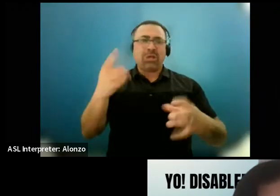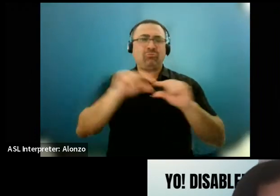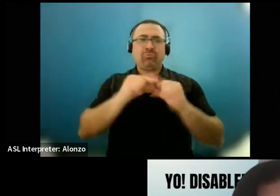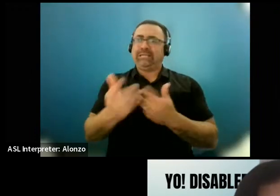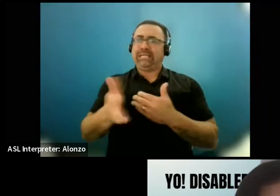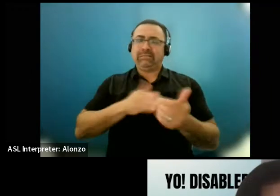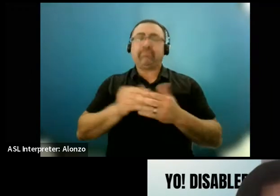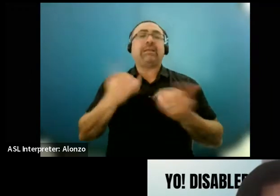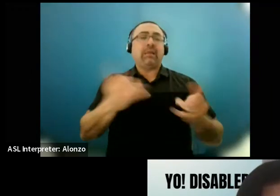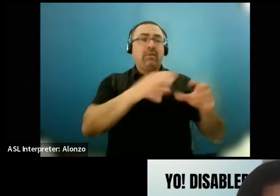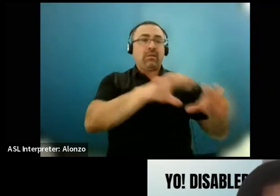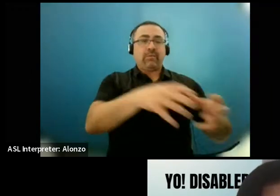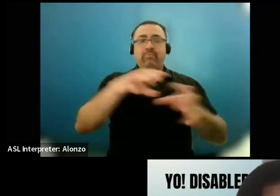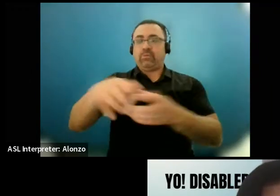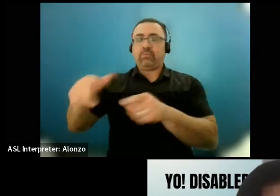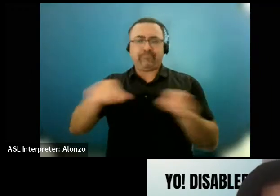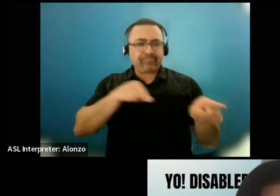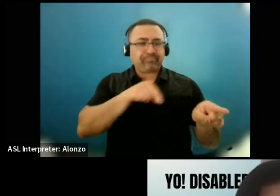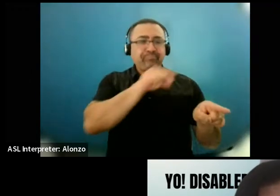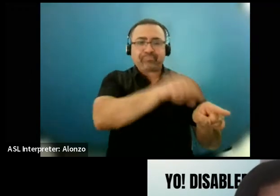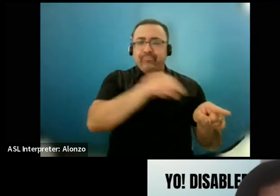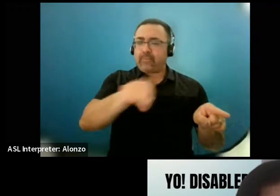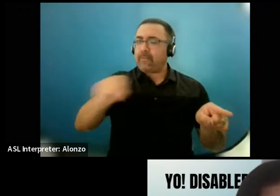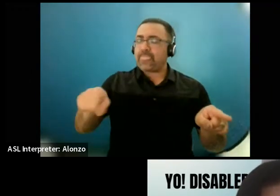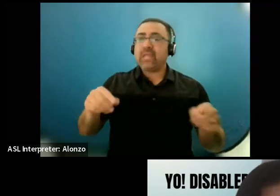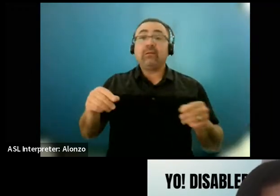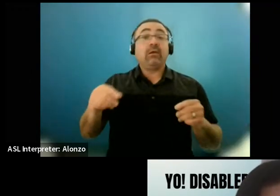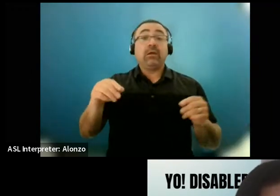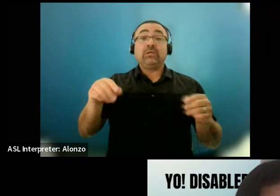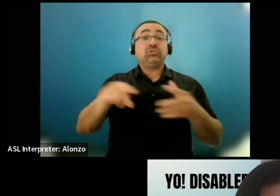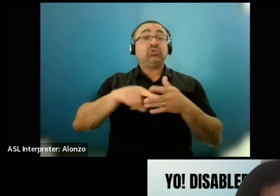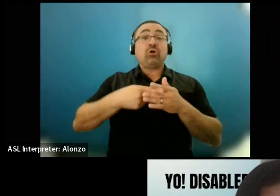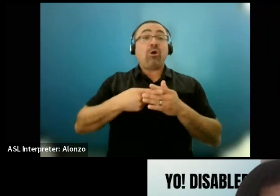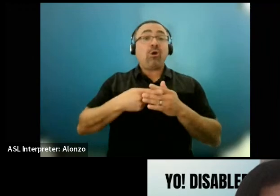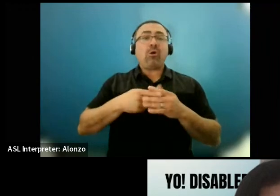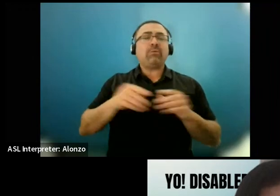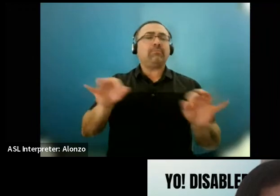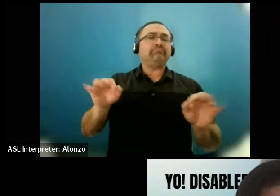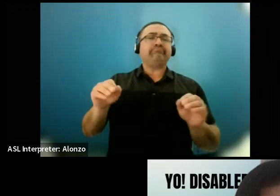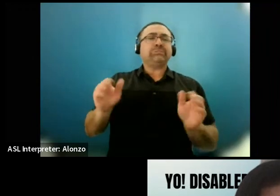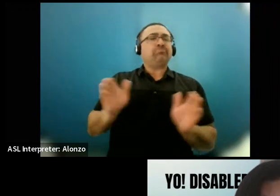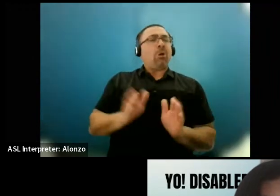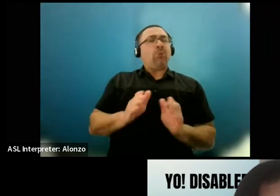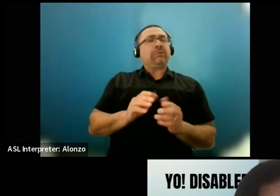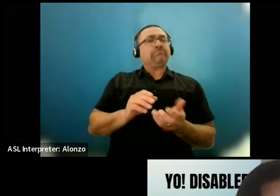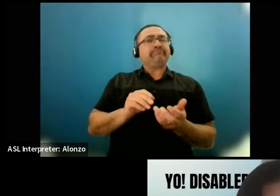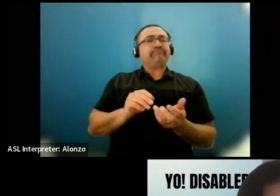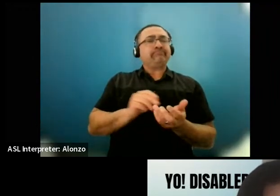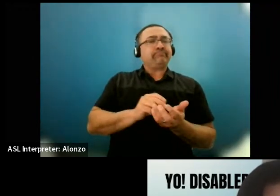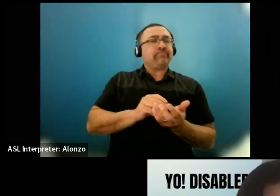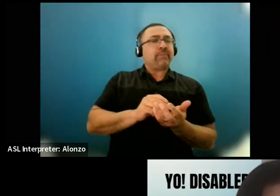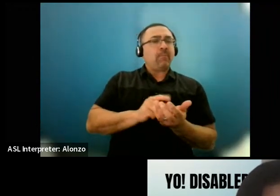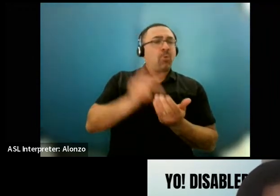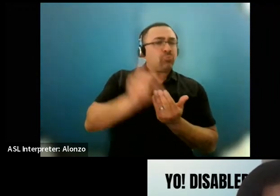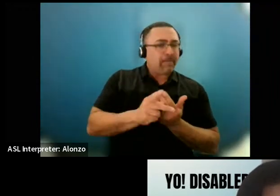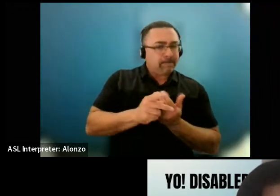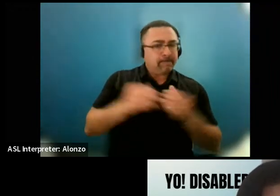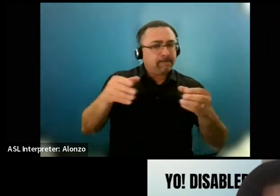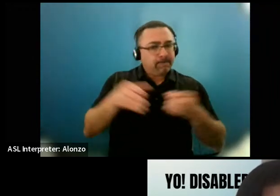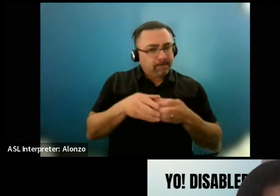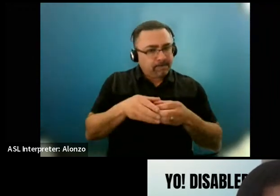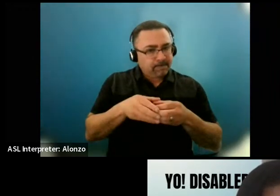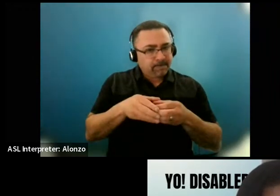simple as going, let's start with one small initiative or one small event that we can do together. Because that way